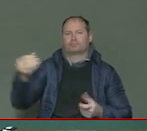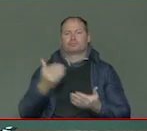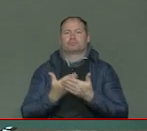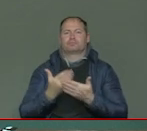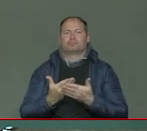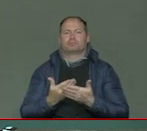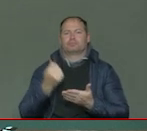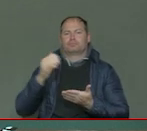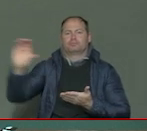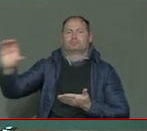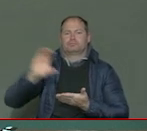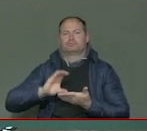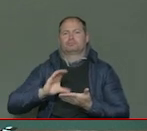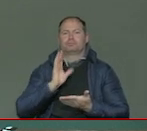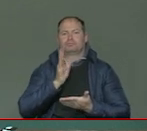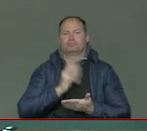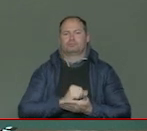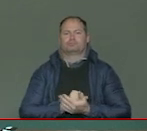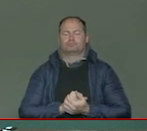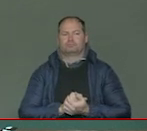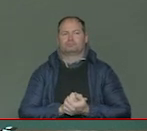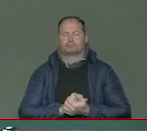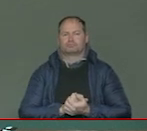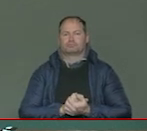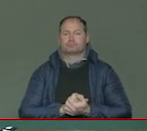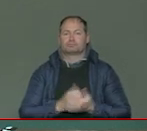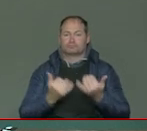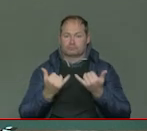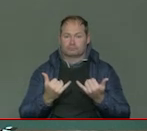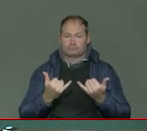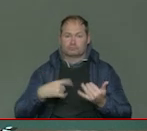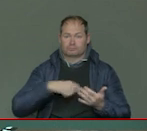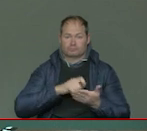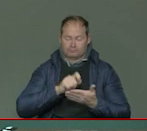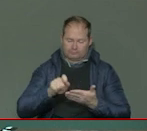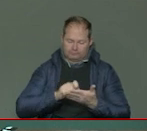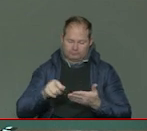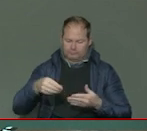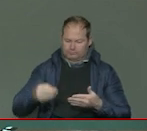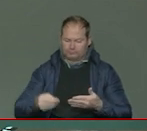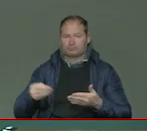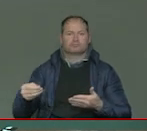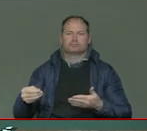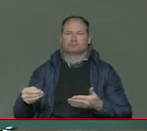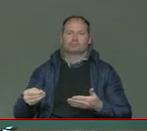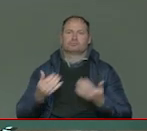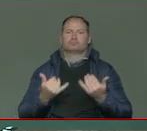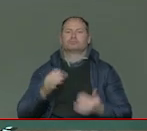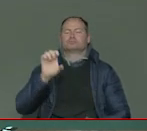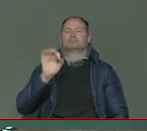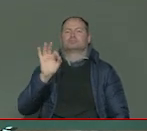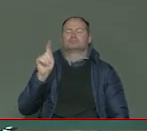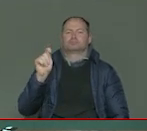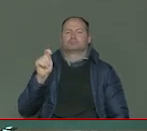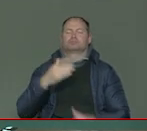he would get his money. All right. So now we don't have checks anymore. So we work with EFTs. So now